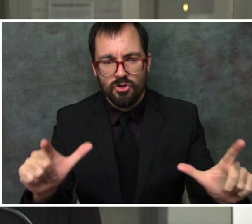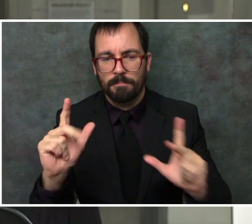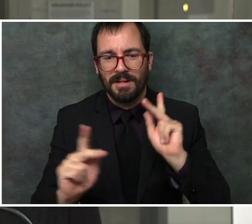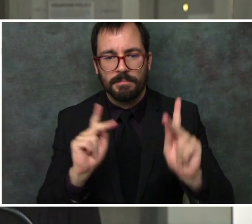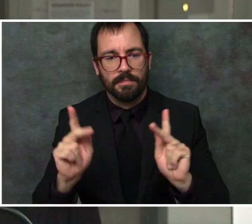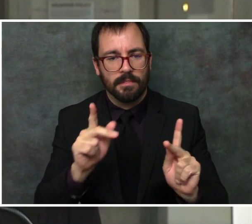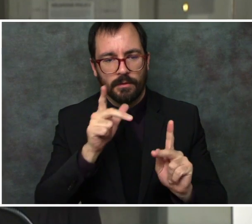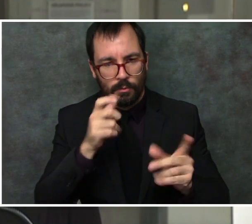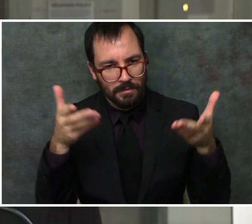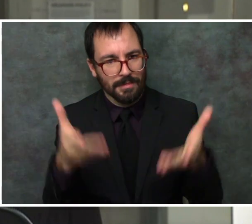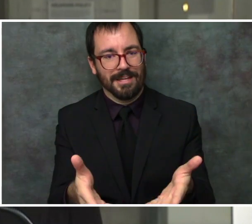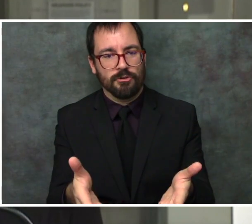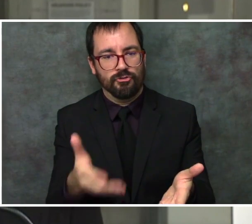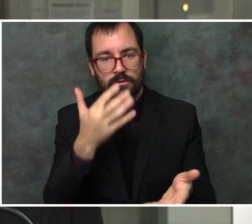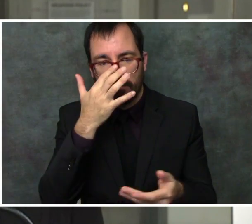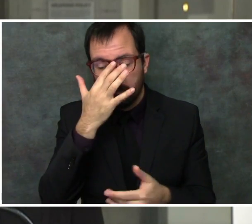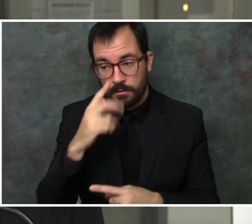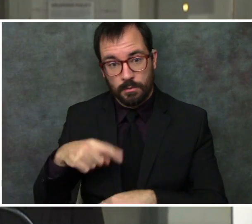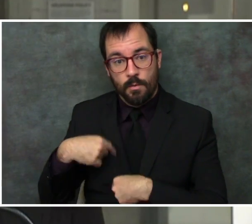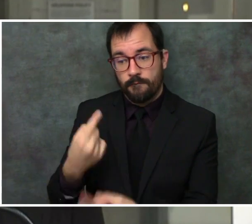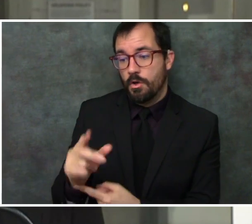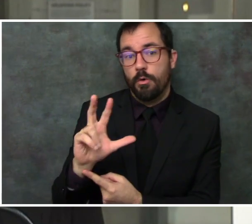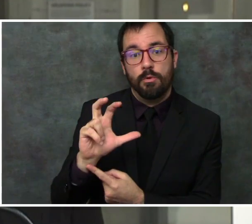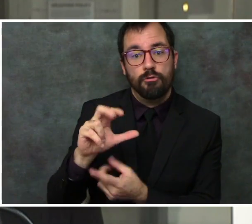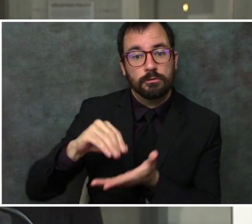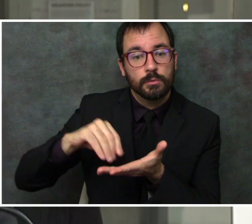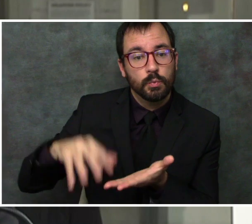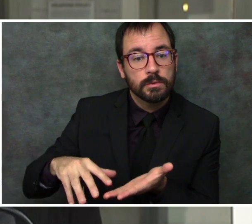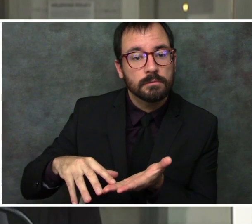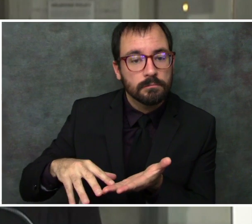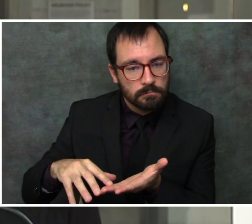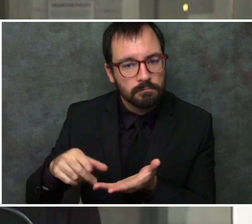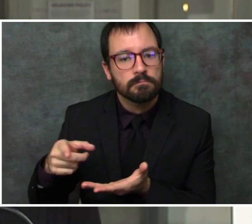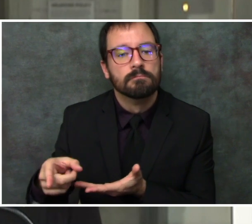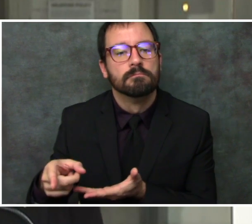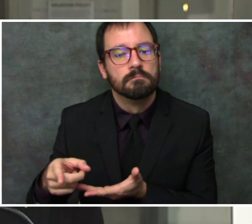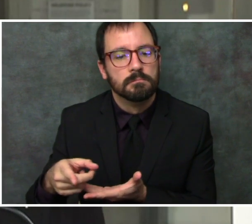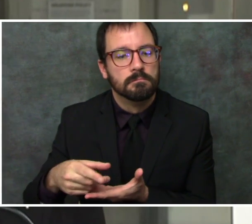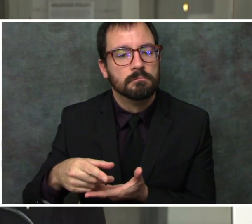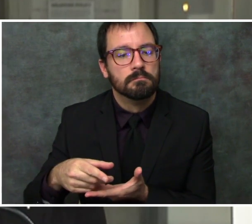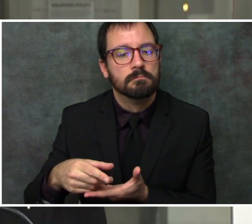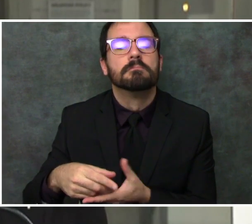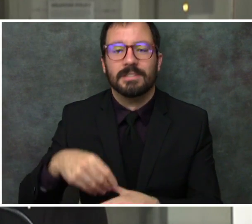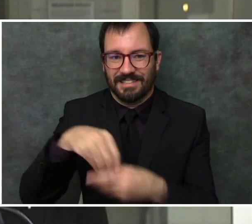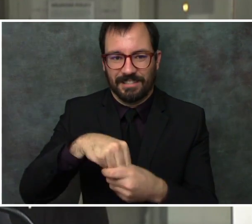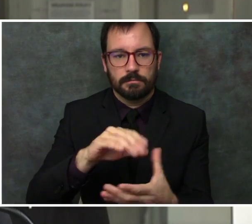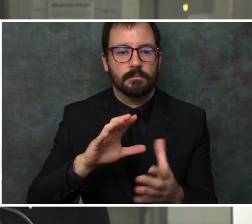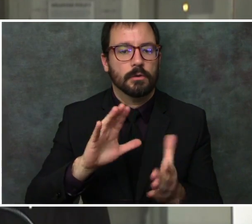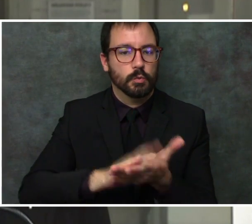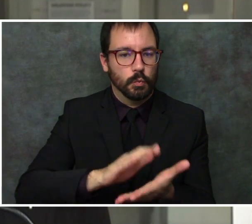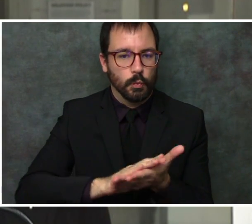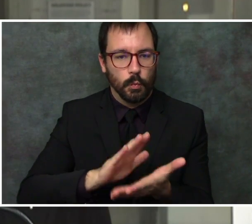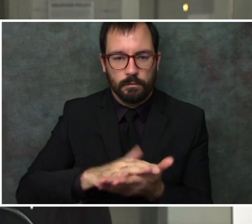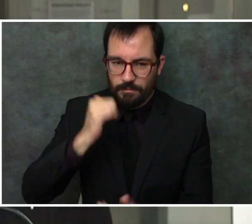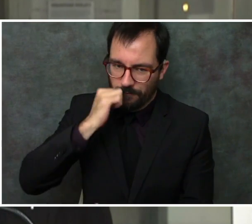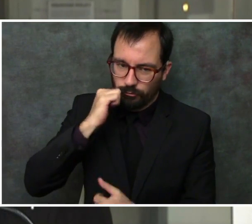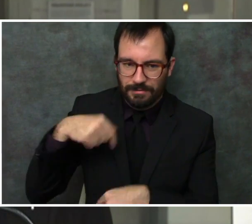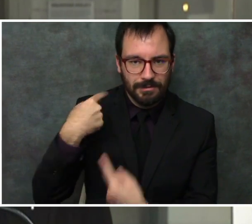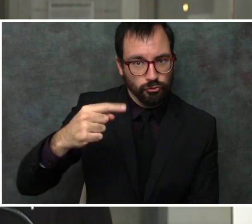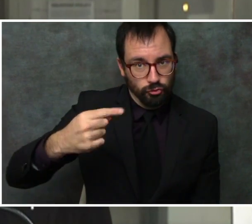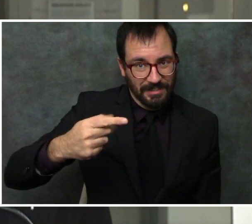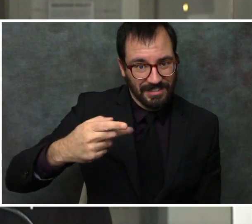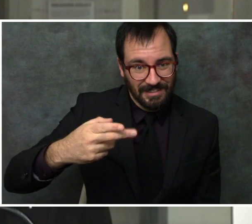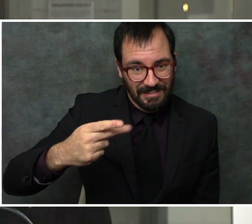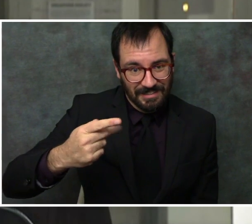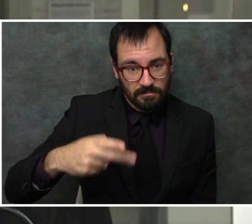them. So far, about 1,300 students have been in our schools each day since Thursday. With